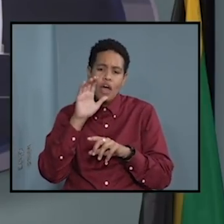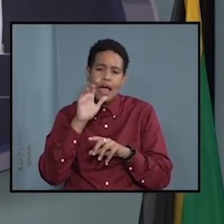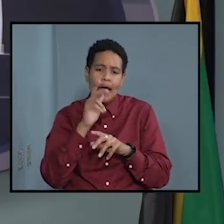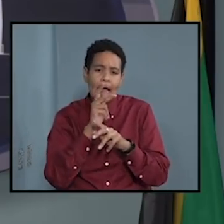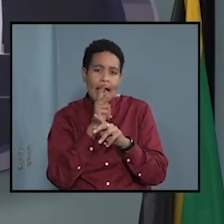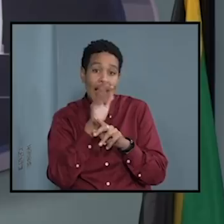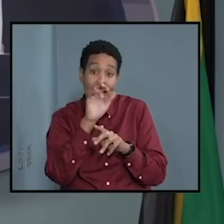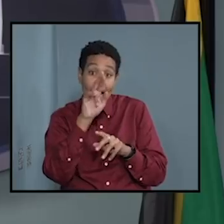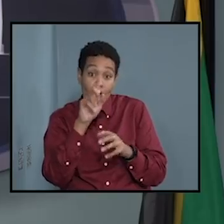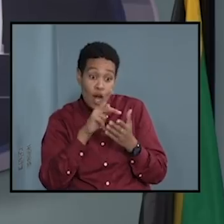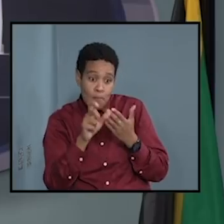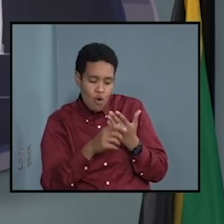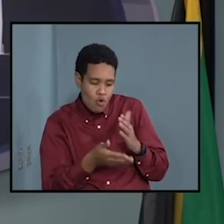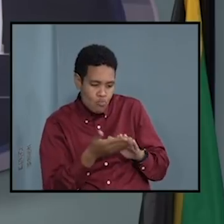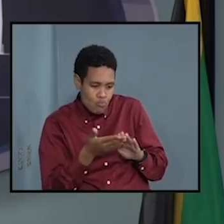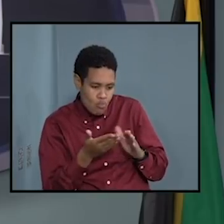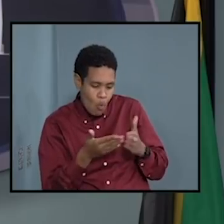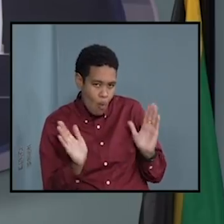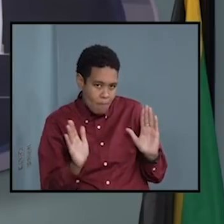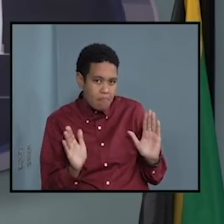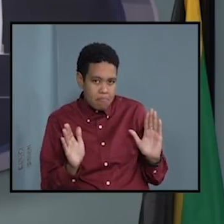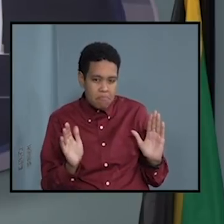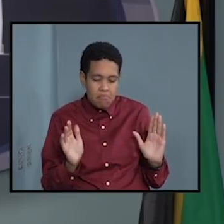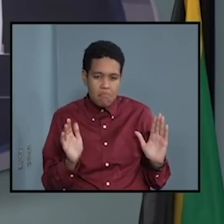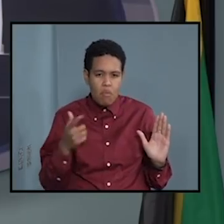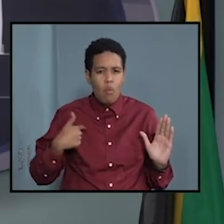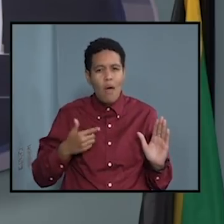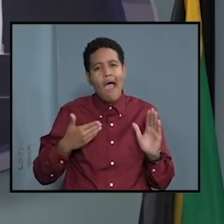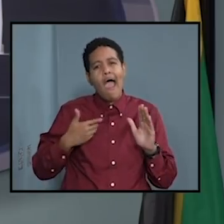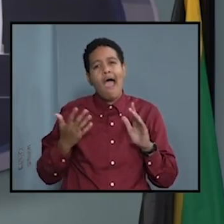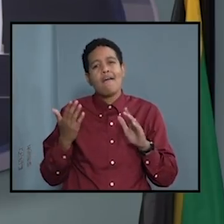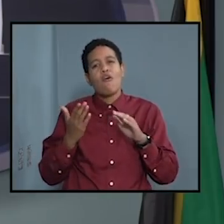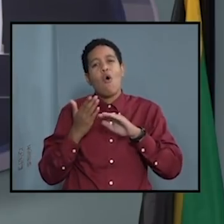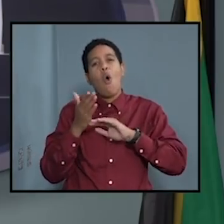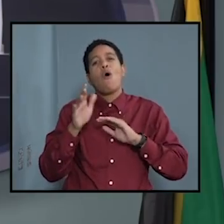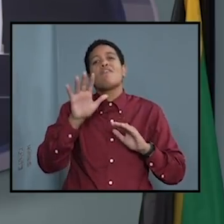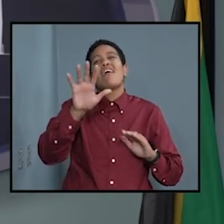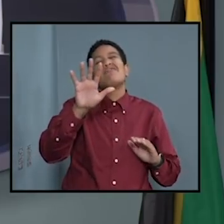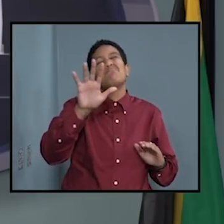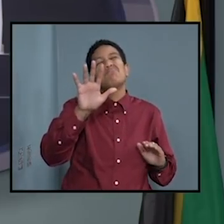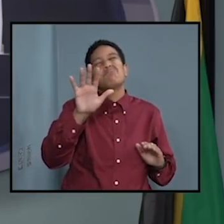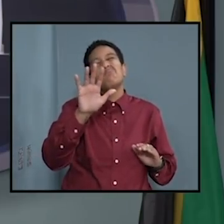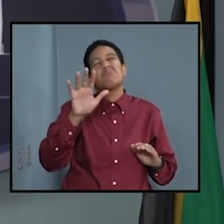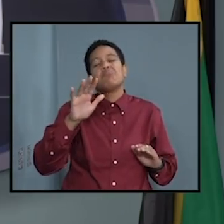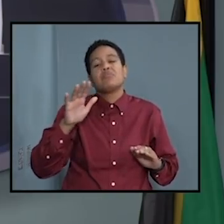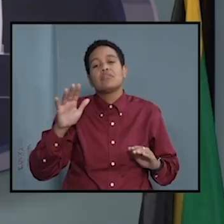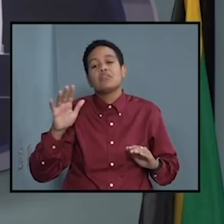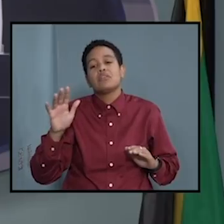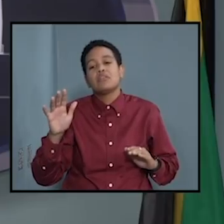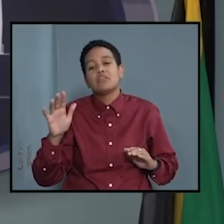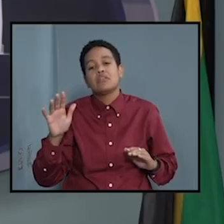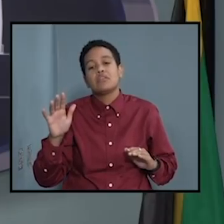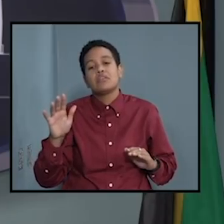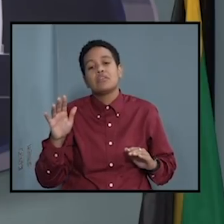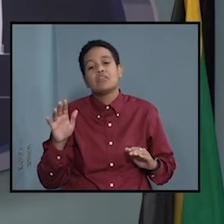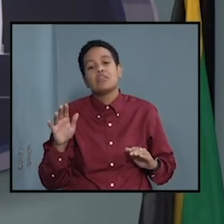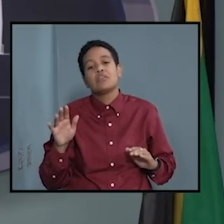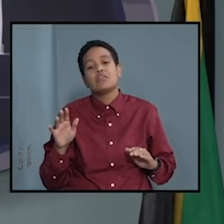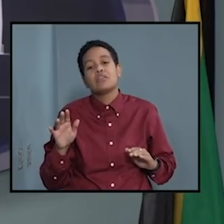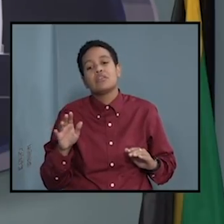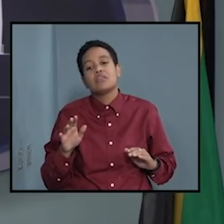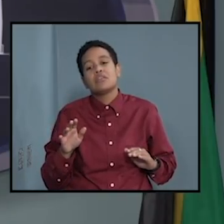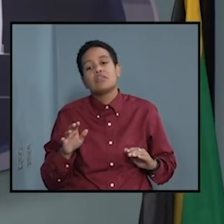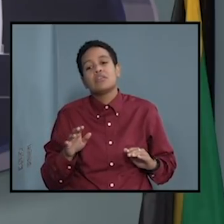program were opened. And we have over 500 applications